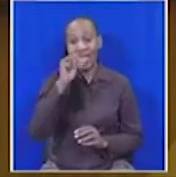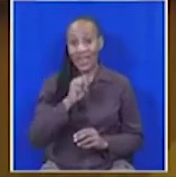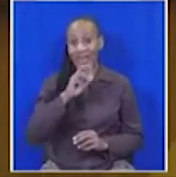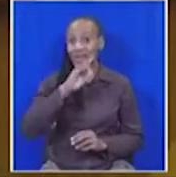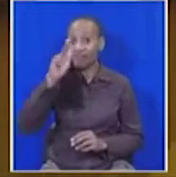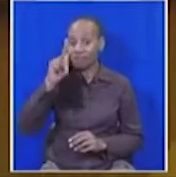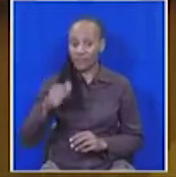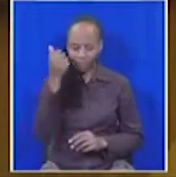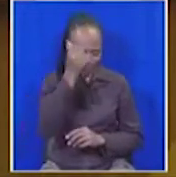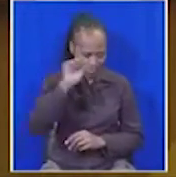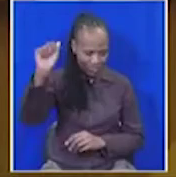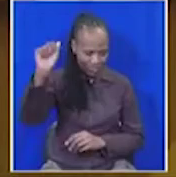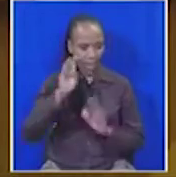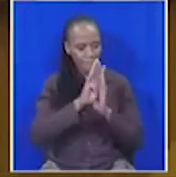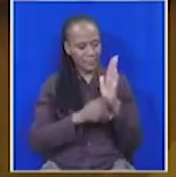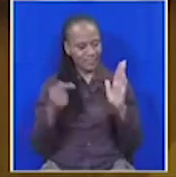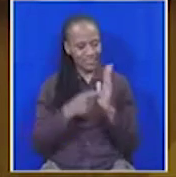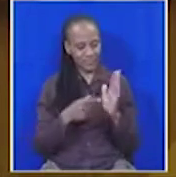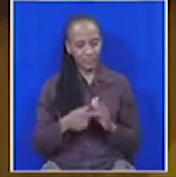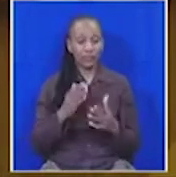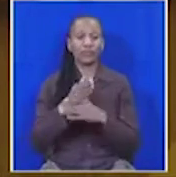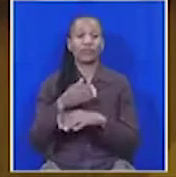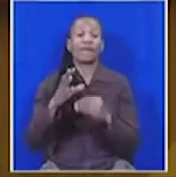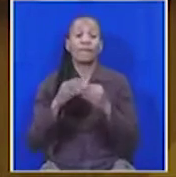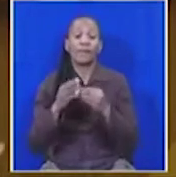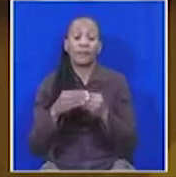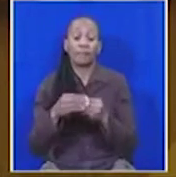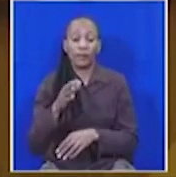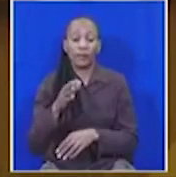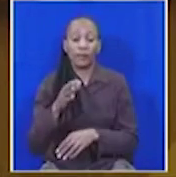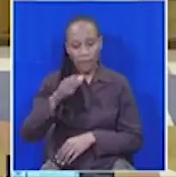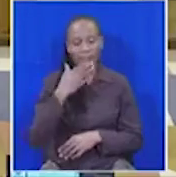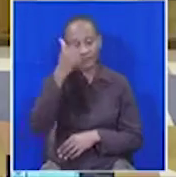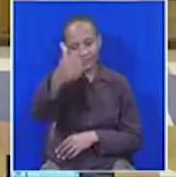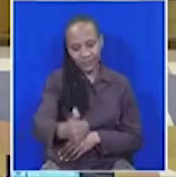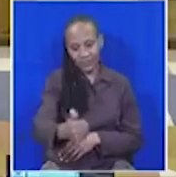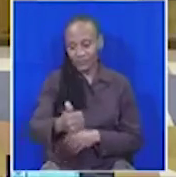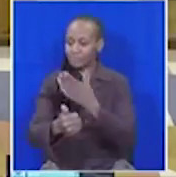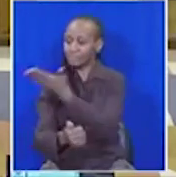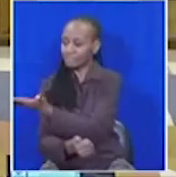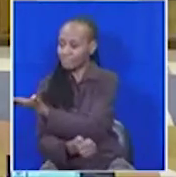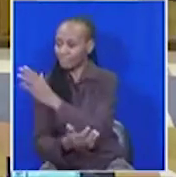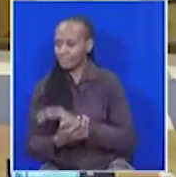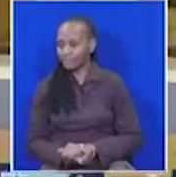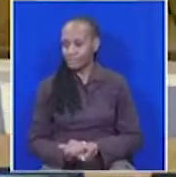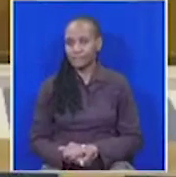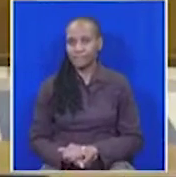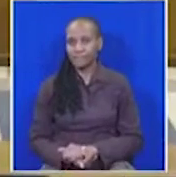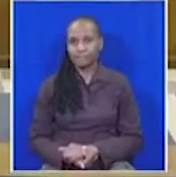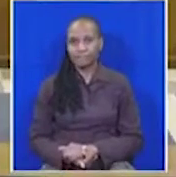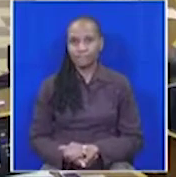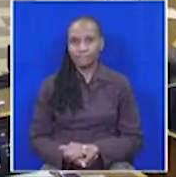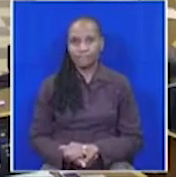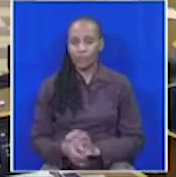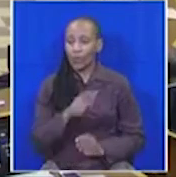this remote gambling bill with the contempt it deserves. Chair, please take a seat. Yes, Honourable James,